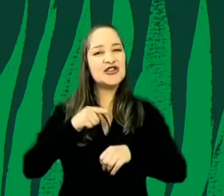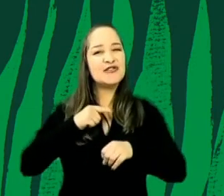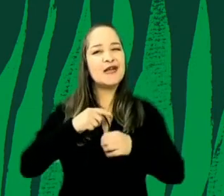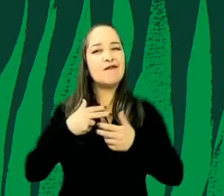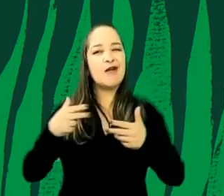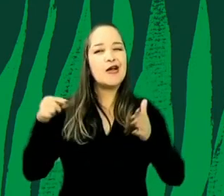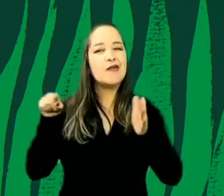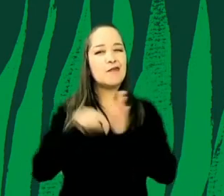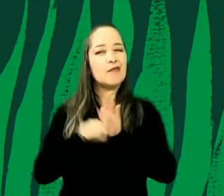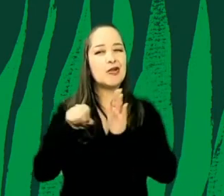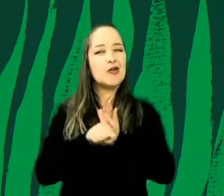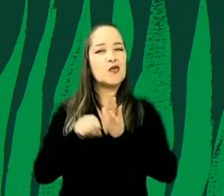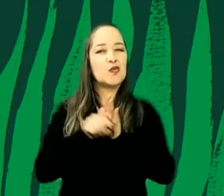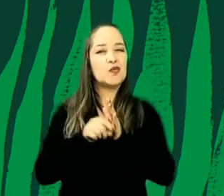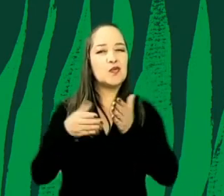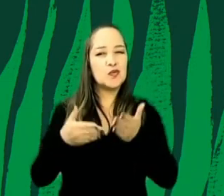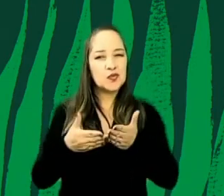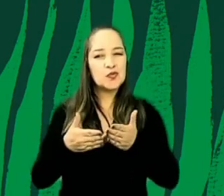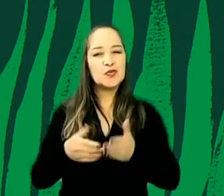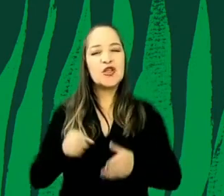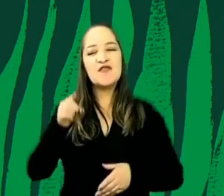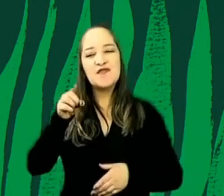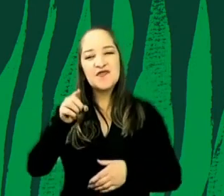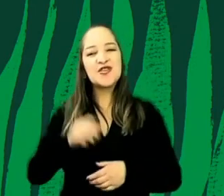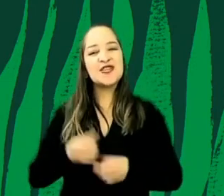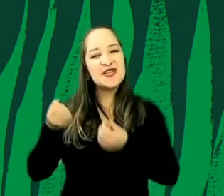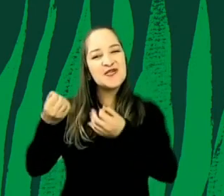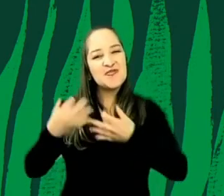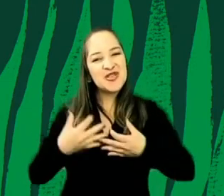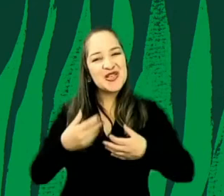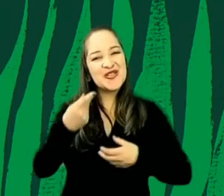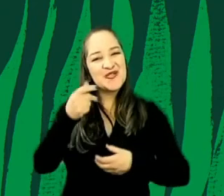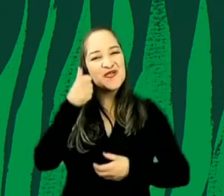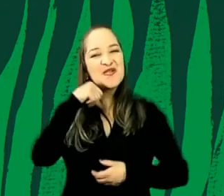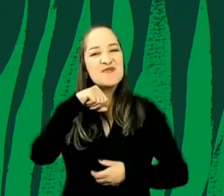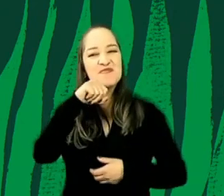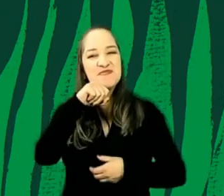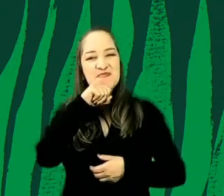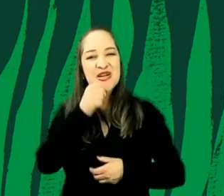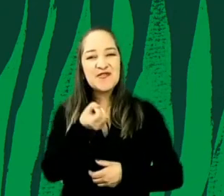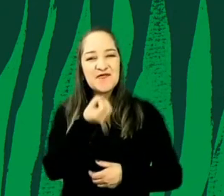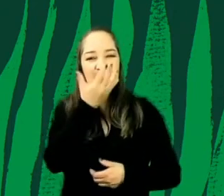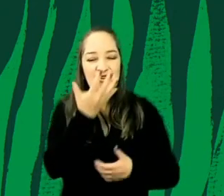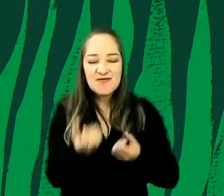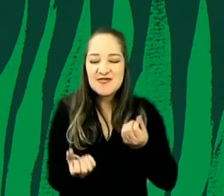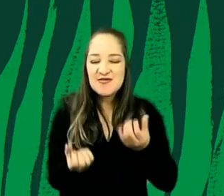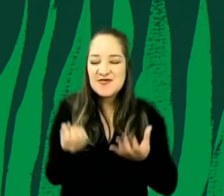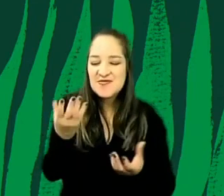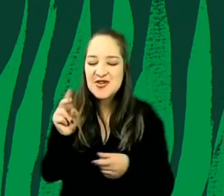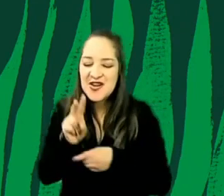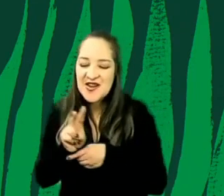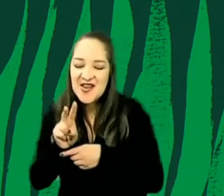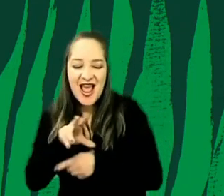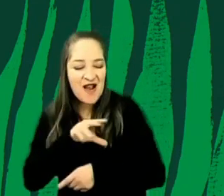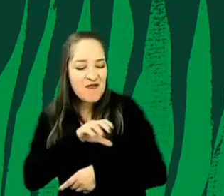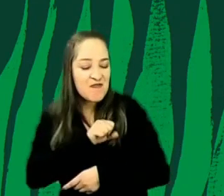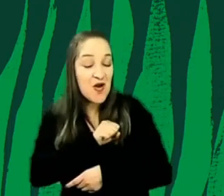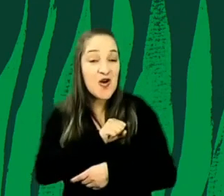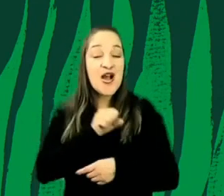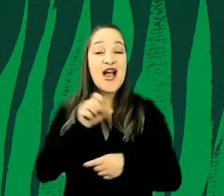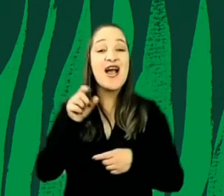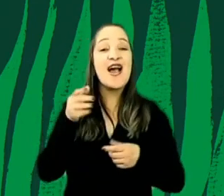gardens. Alice Walker, you talk about how your mother cared for the garden and she loved her garden. People are asking about